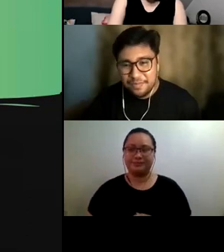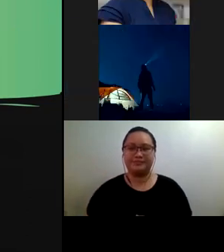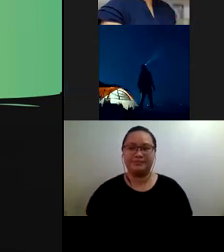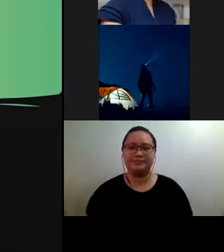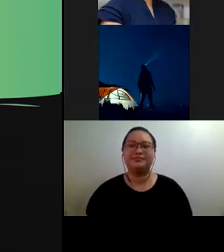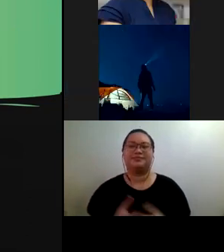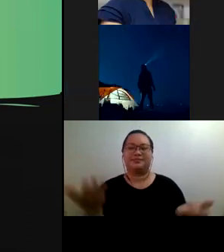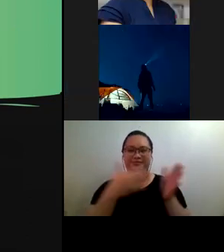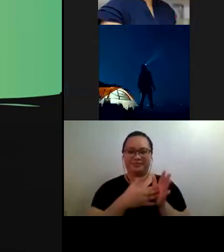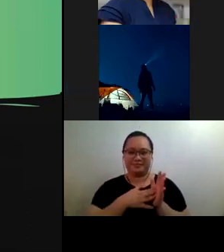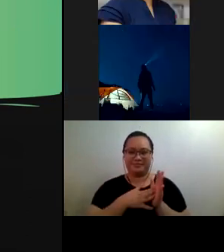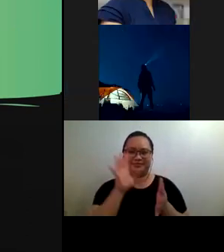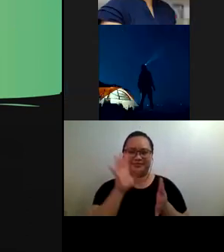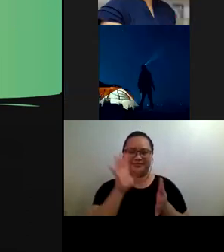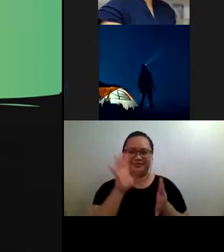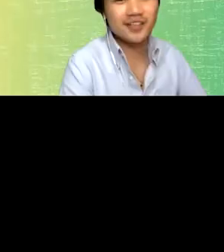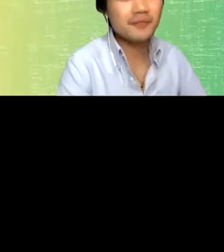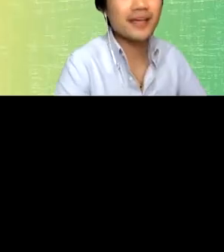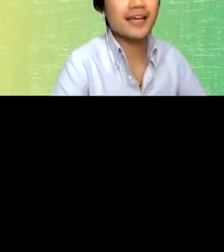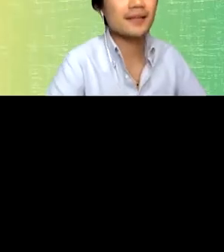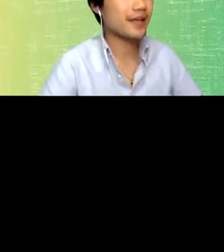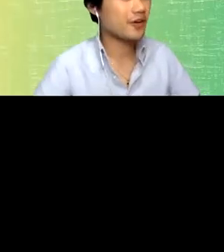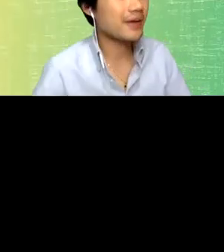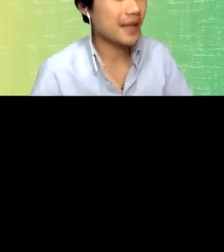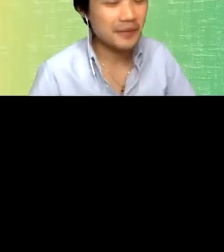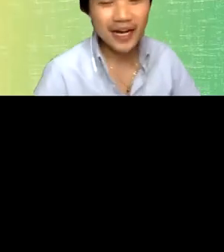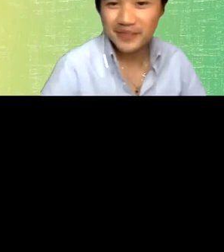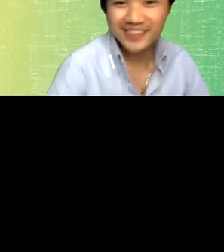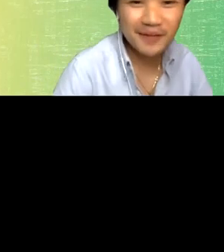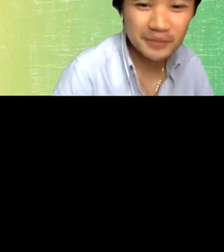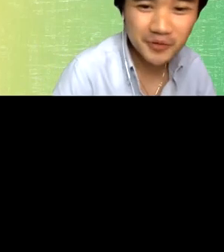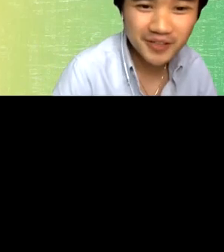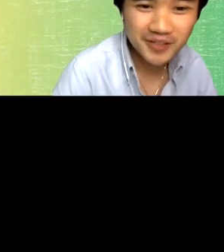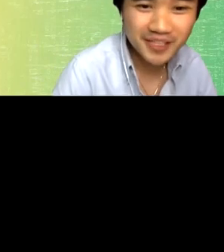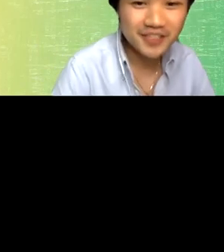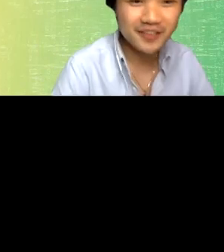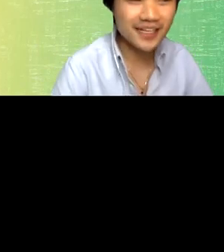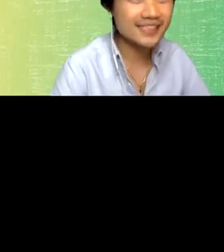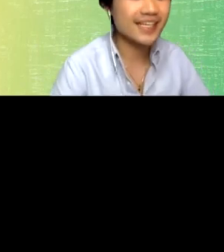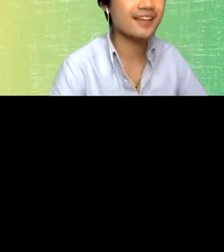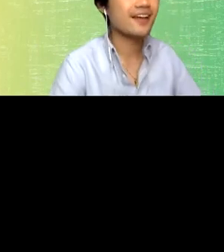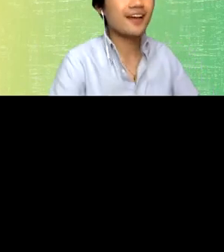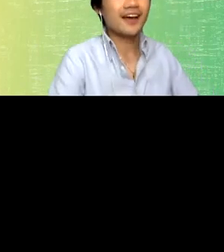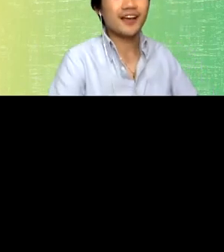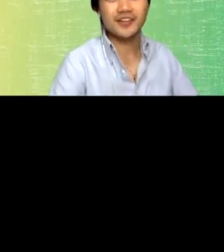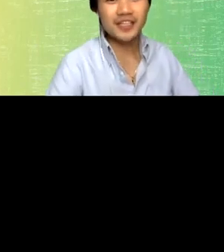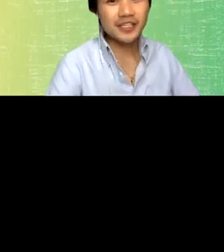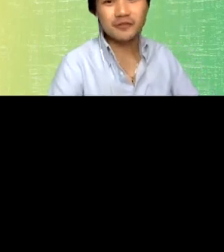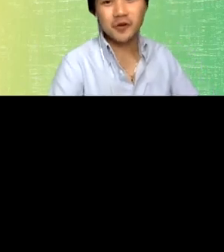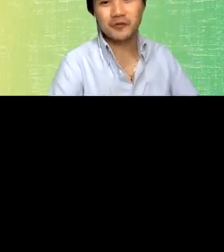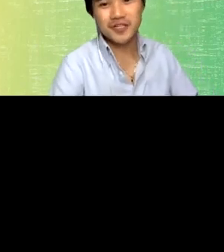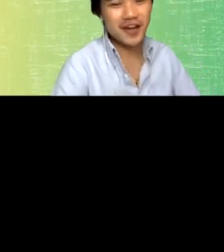na po at doon sa mga hindi nakapagtanong, pero maraming salamat po Teacher Therese and Sir